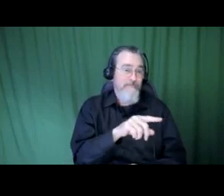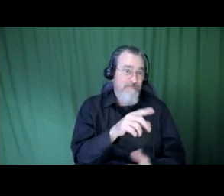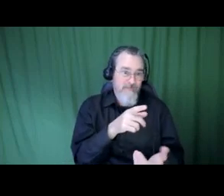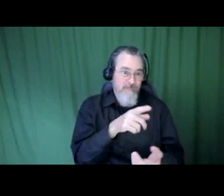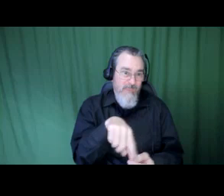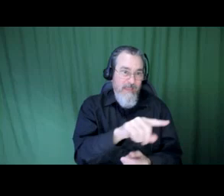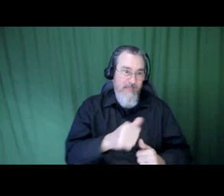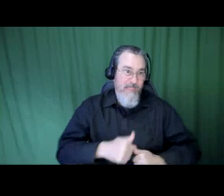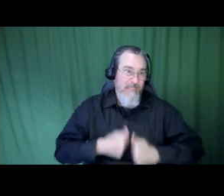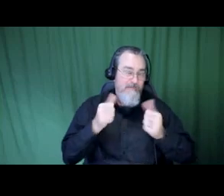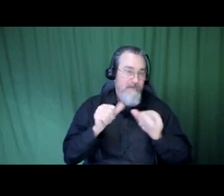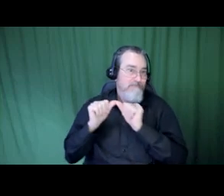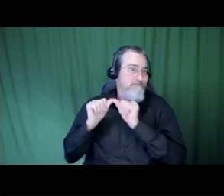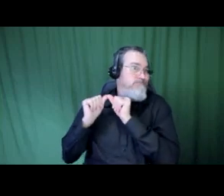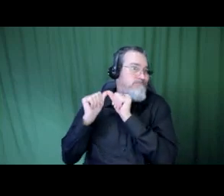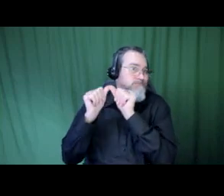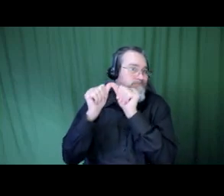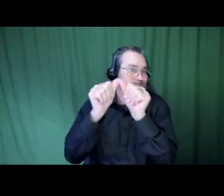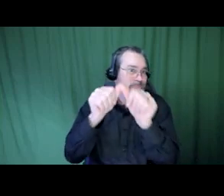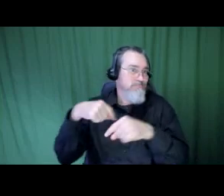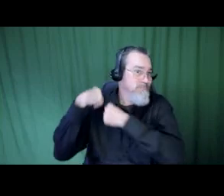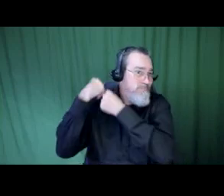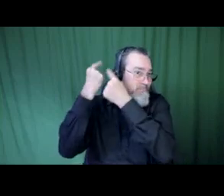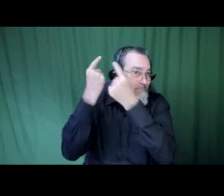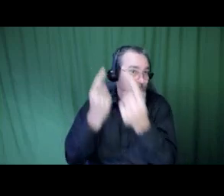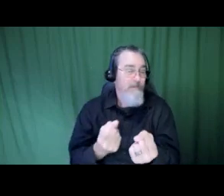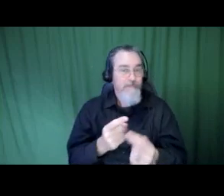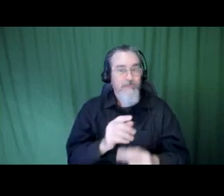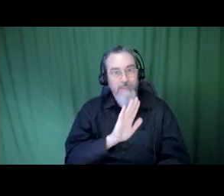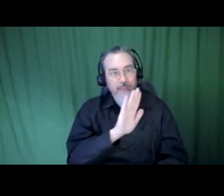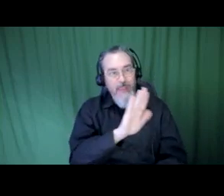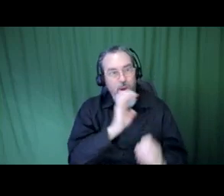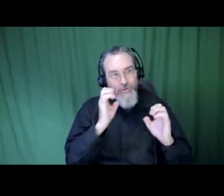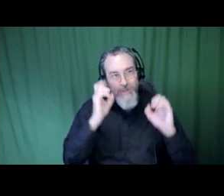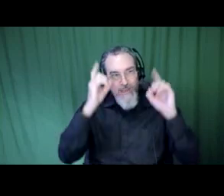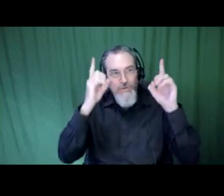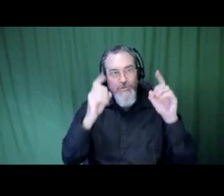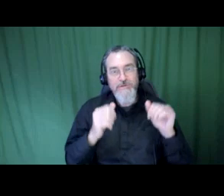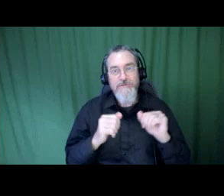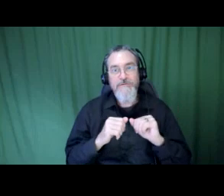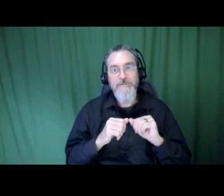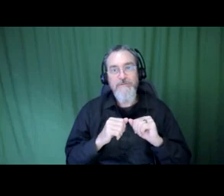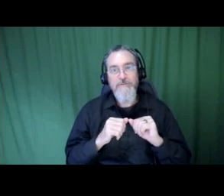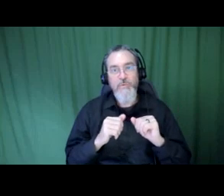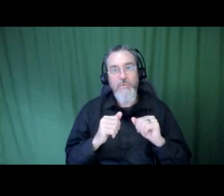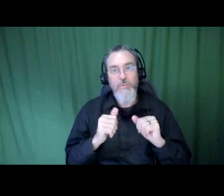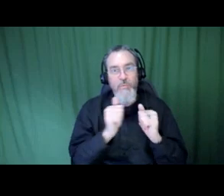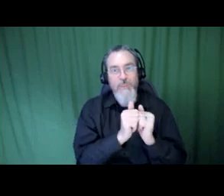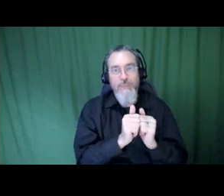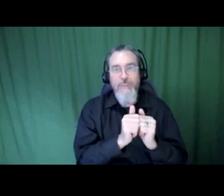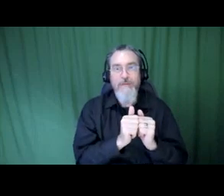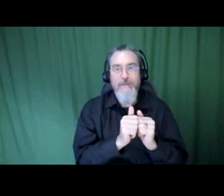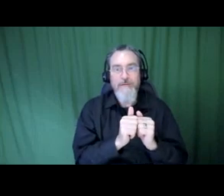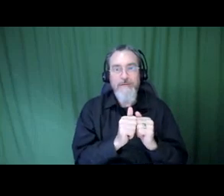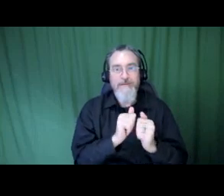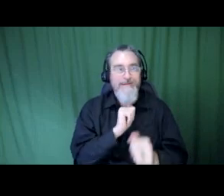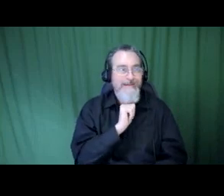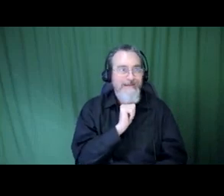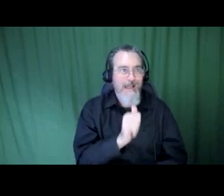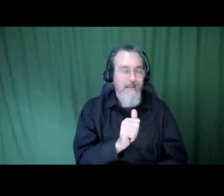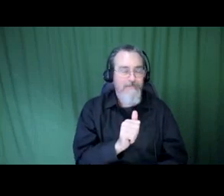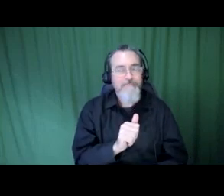immemorial. Their connection, their education with not working solely like to